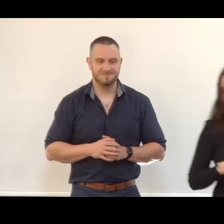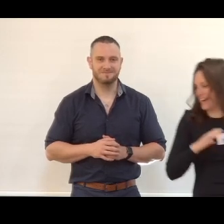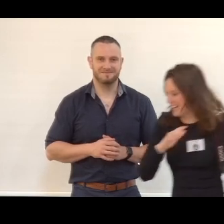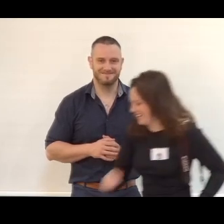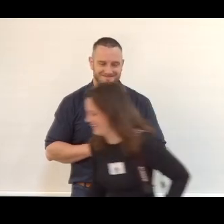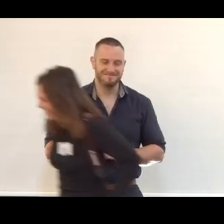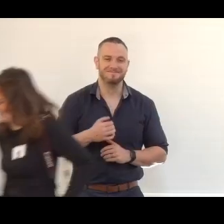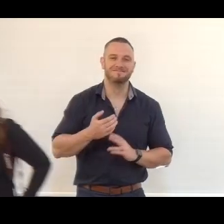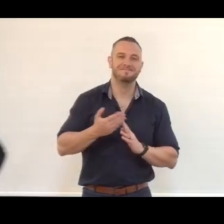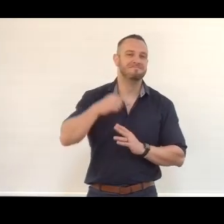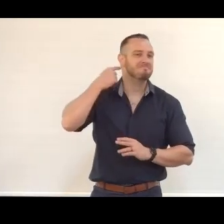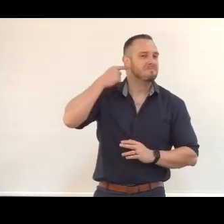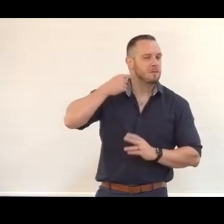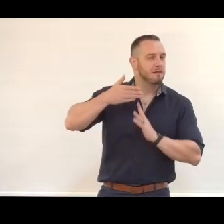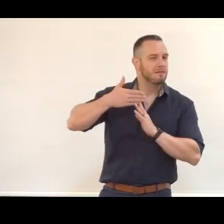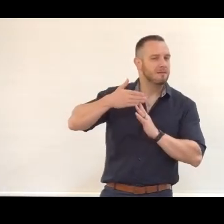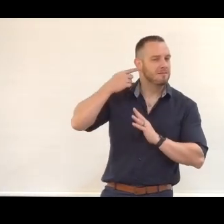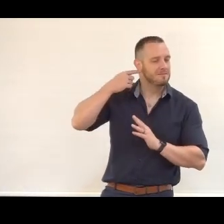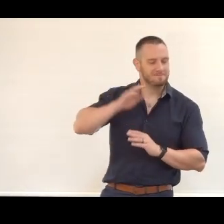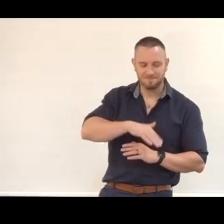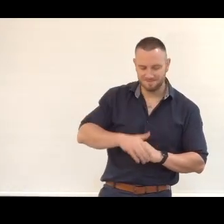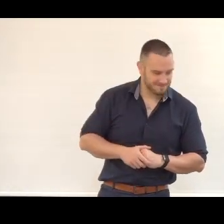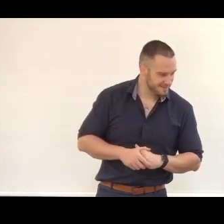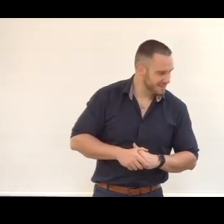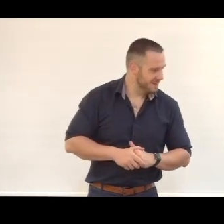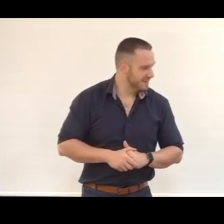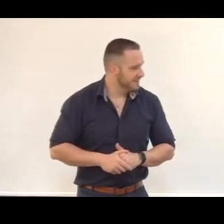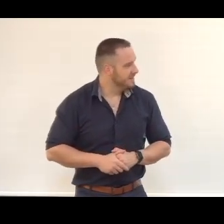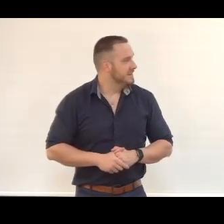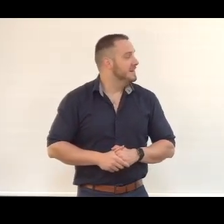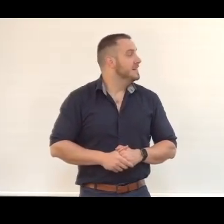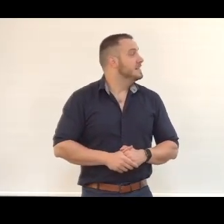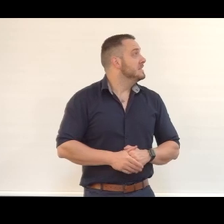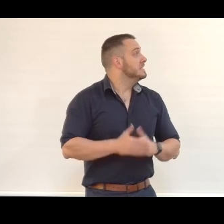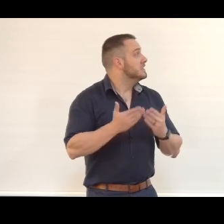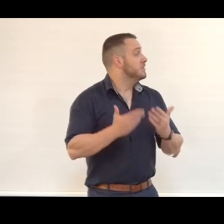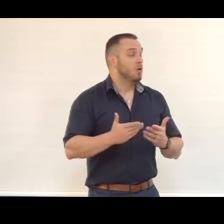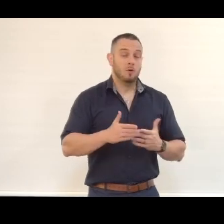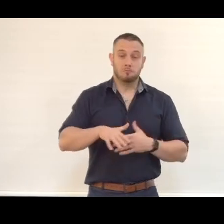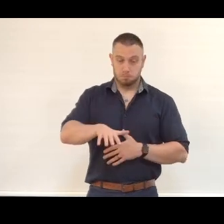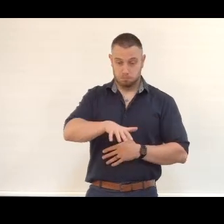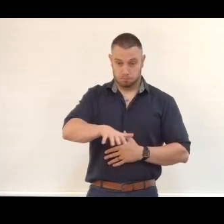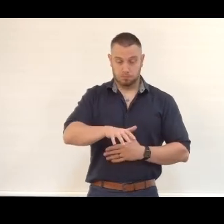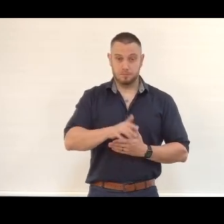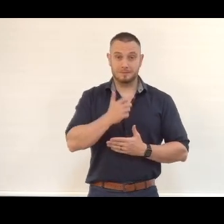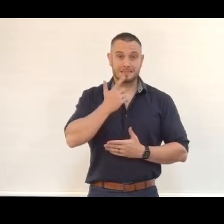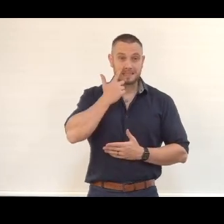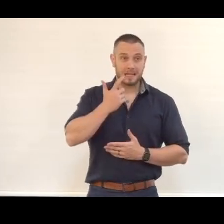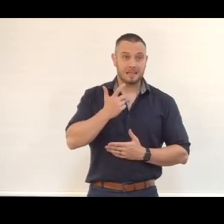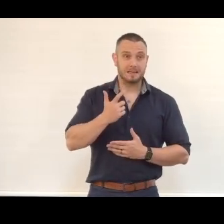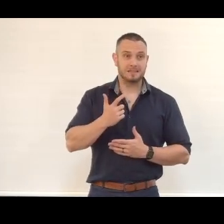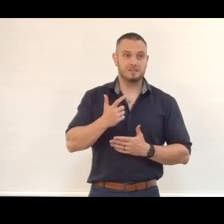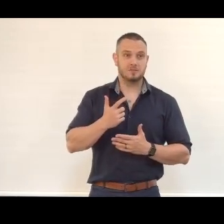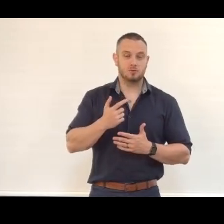Okay, I'm very sorry for that. So in mission length-wise, so the habitat is able to